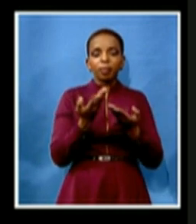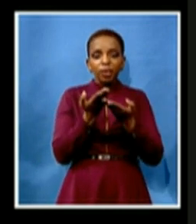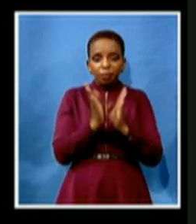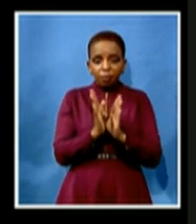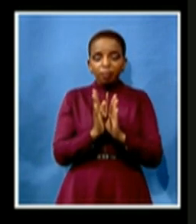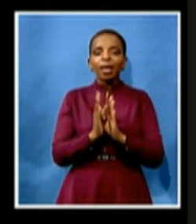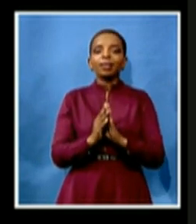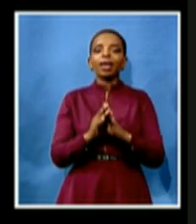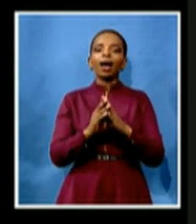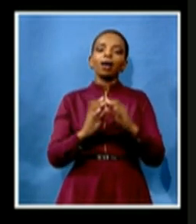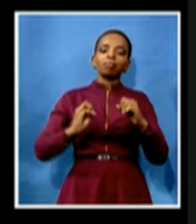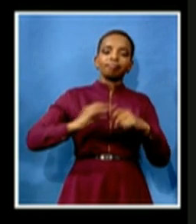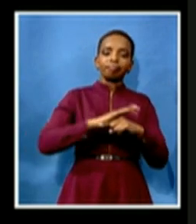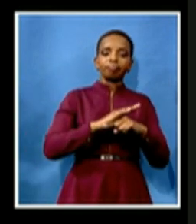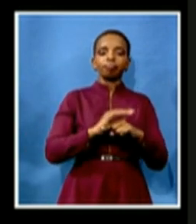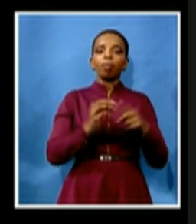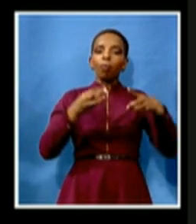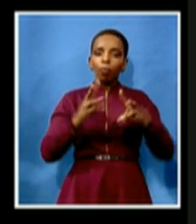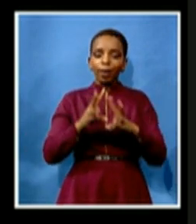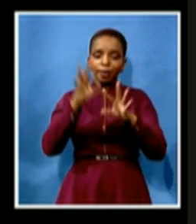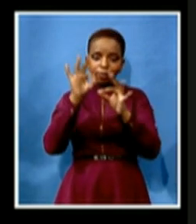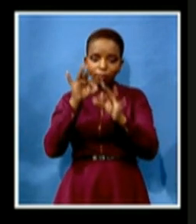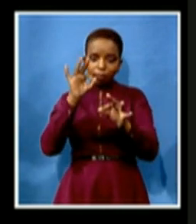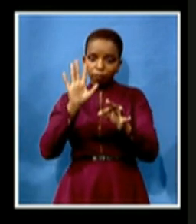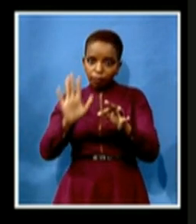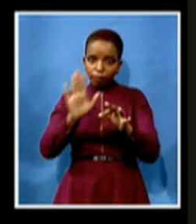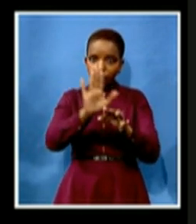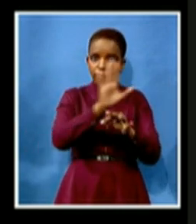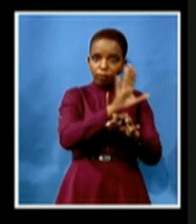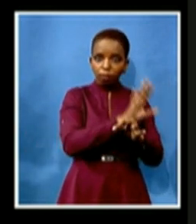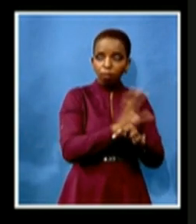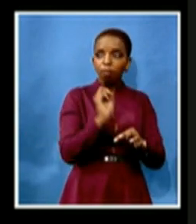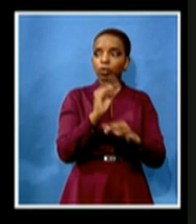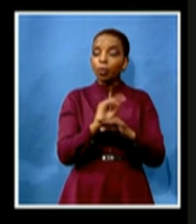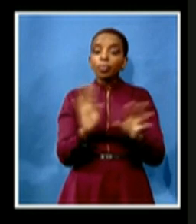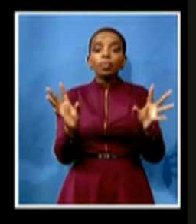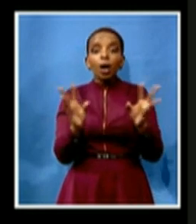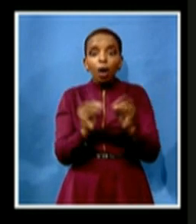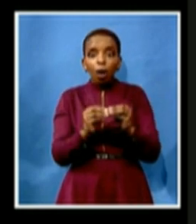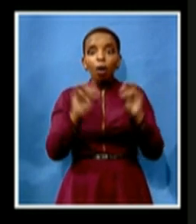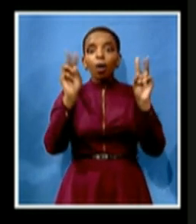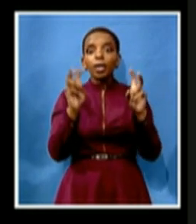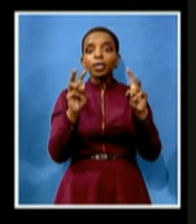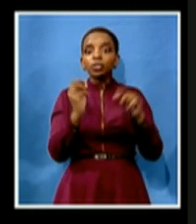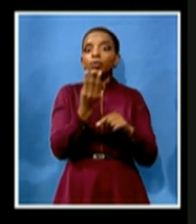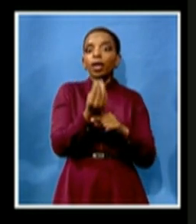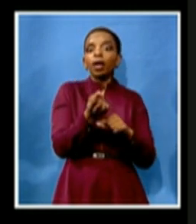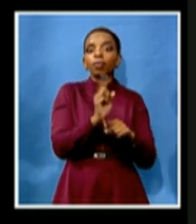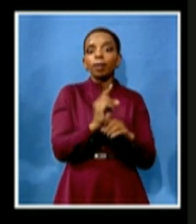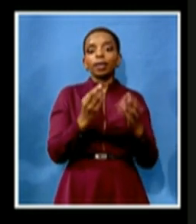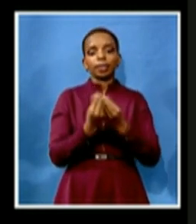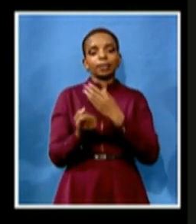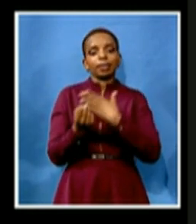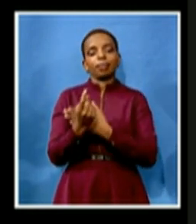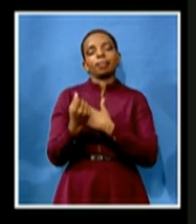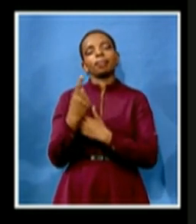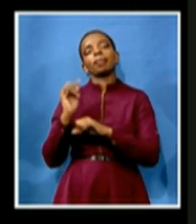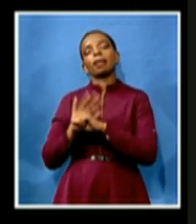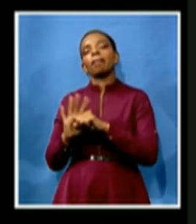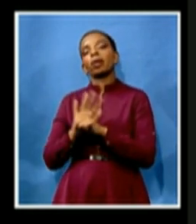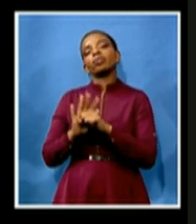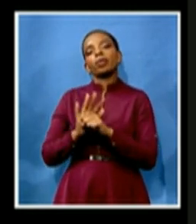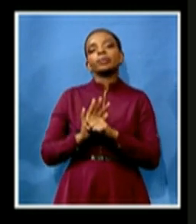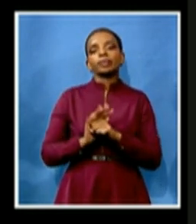the whole issue around testing has got its own dynamics at the back. So I think it's important for us to